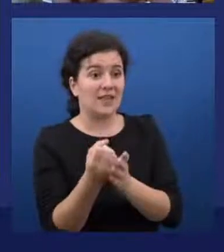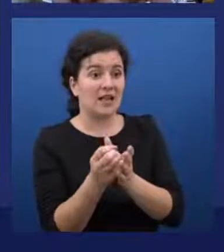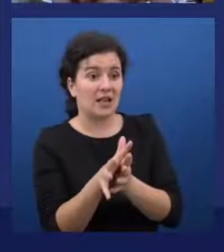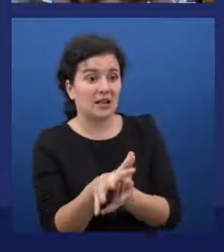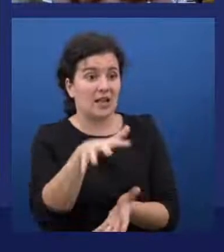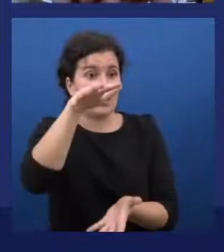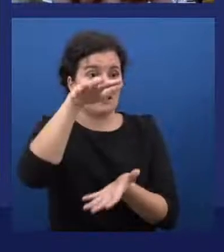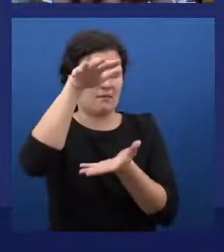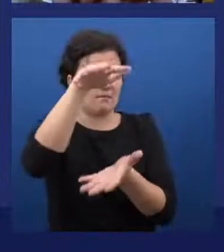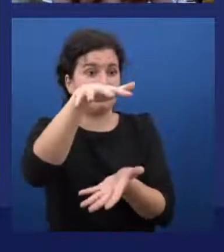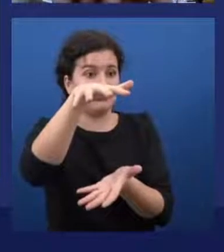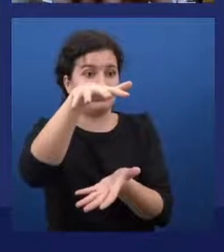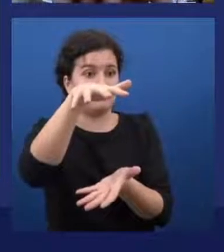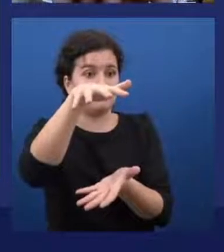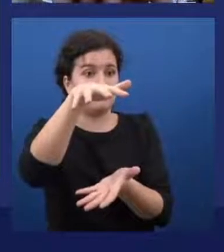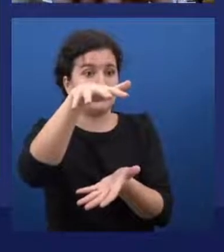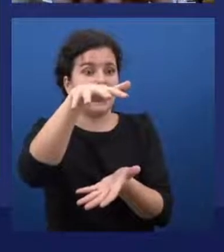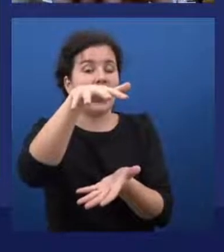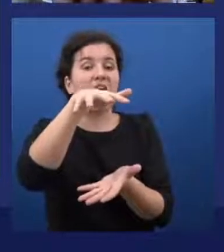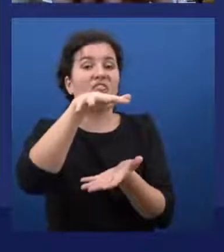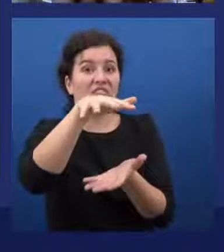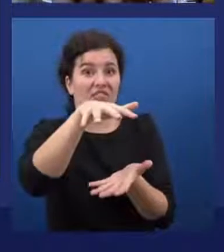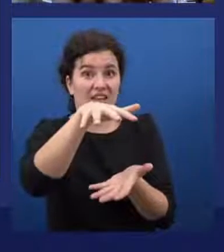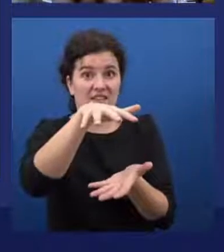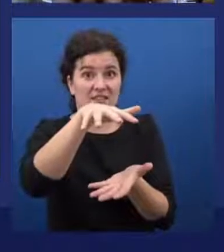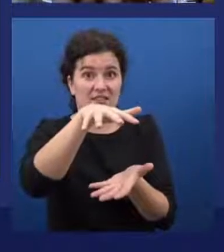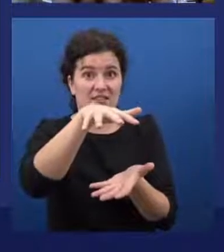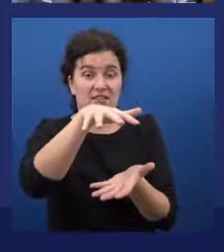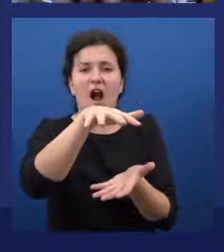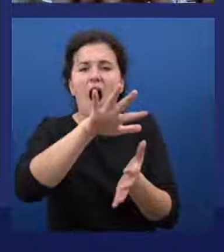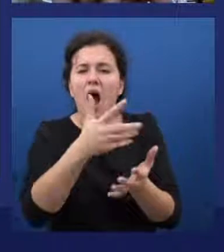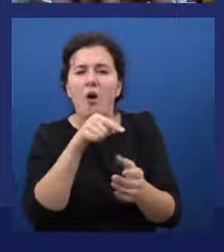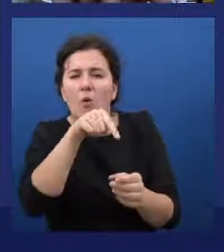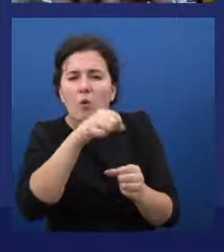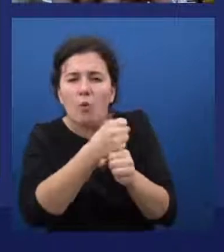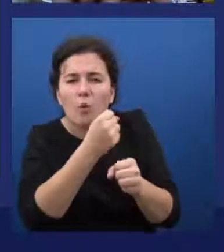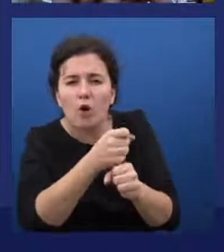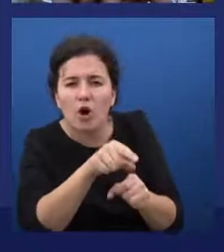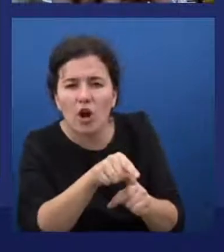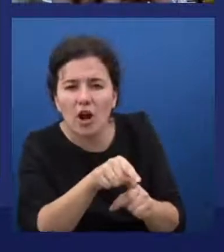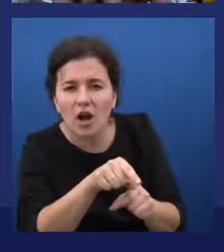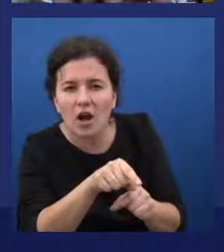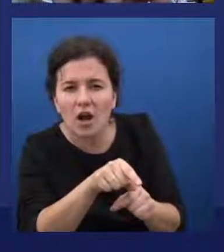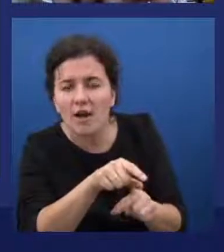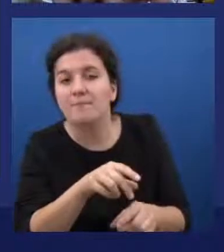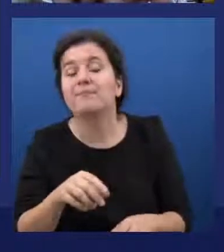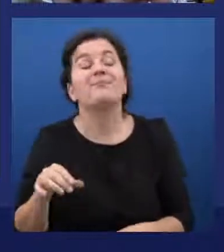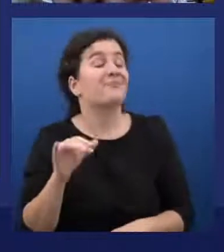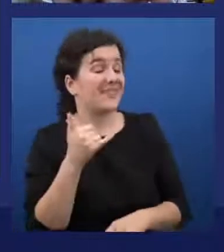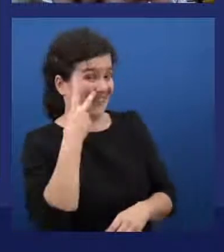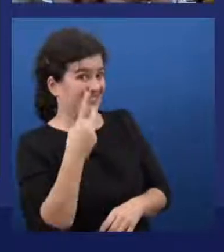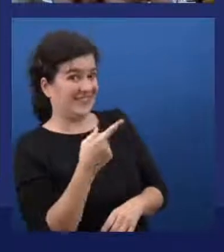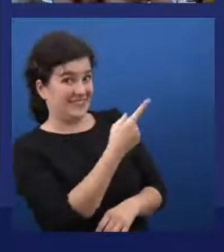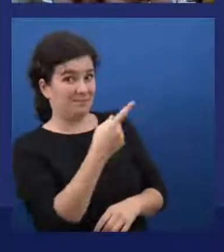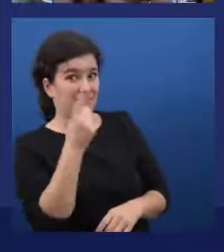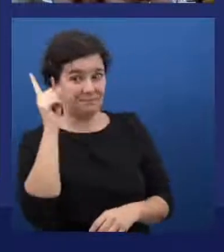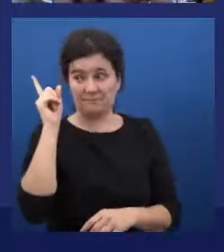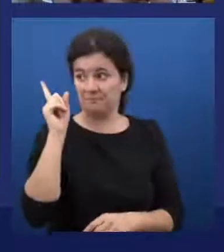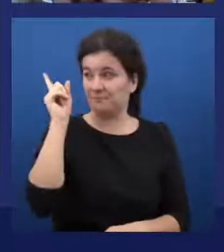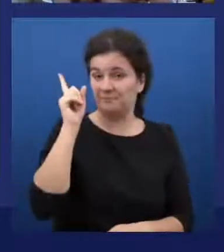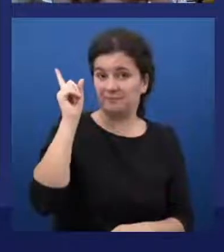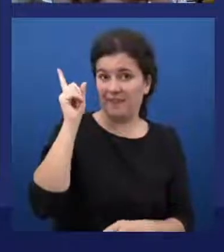Yeah, so here I have another function. You can use